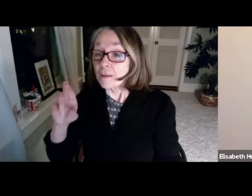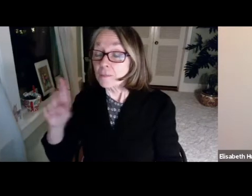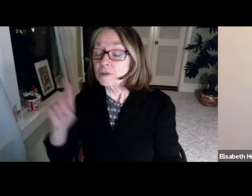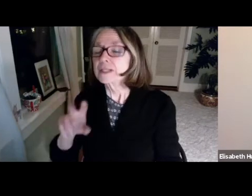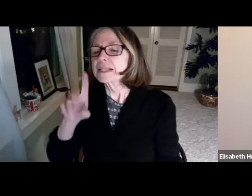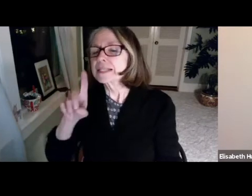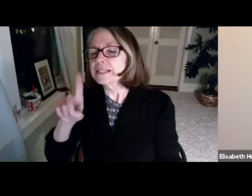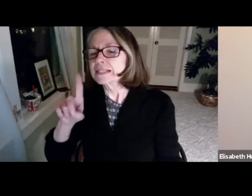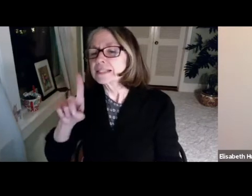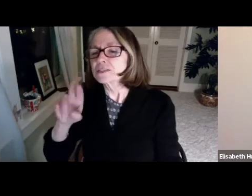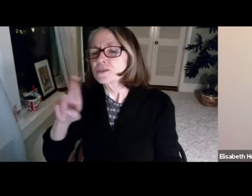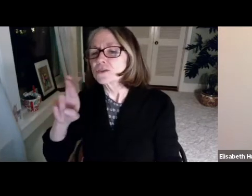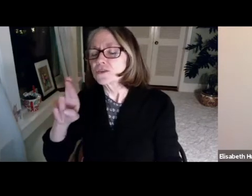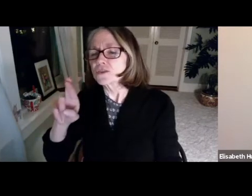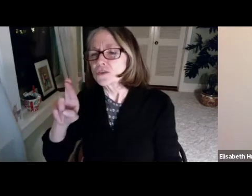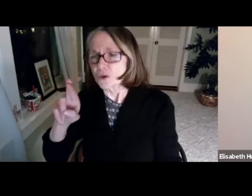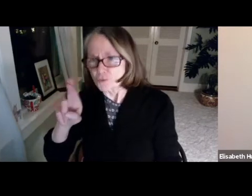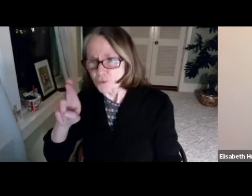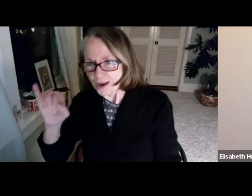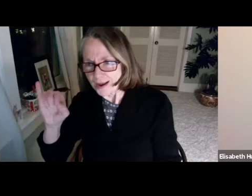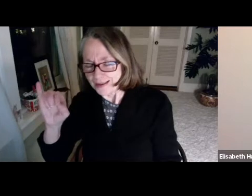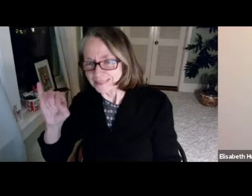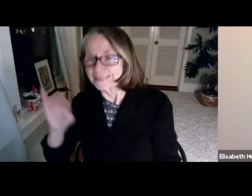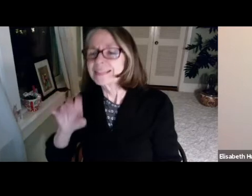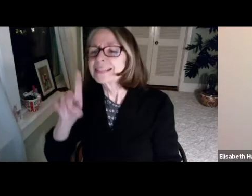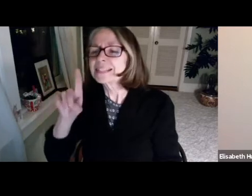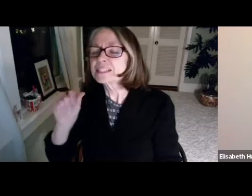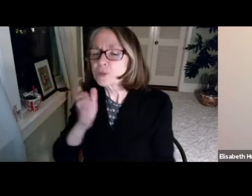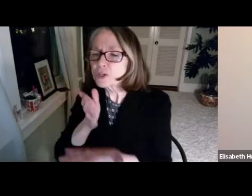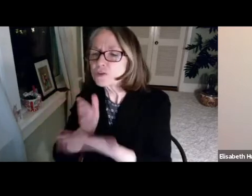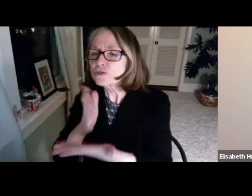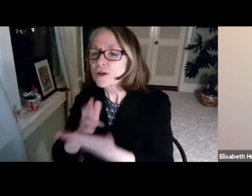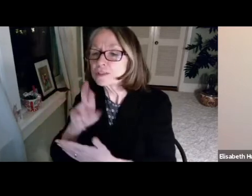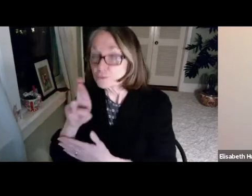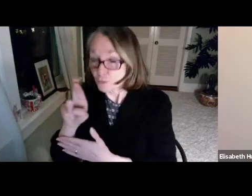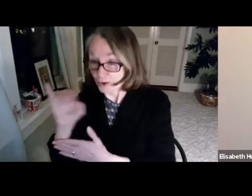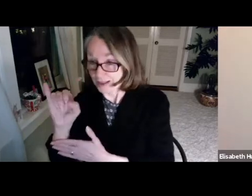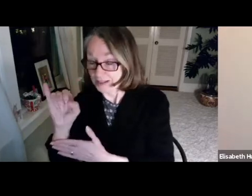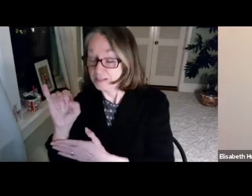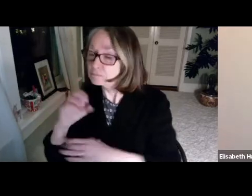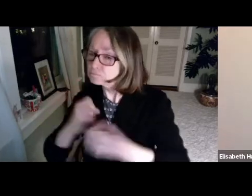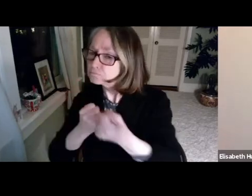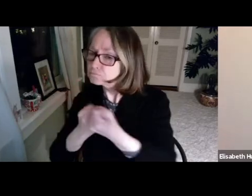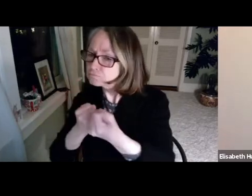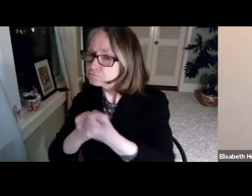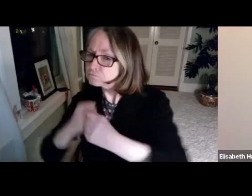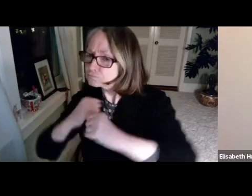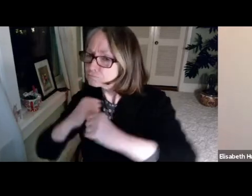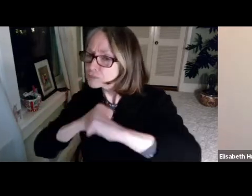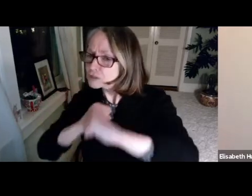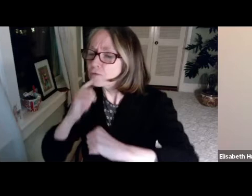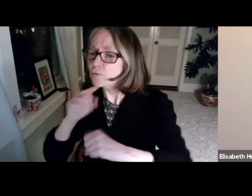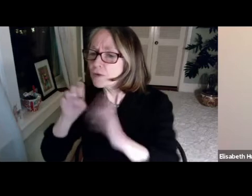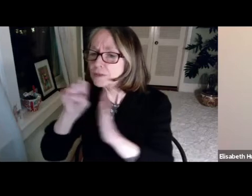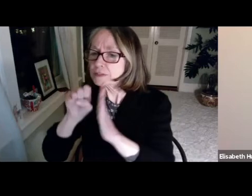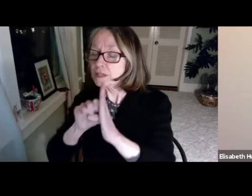Island, which is the protection and advocacy organization for the state of Rhode Island. And we do a lot